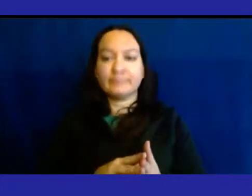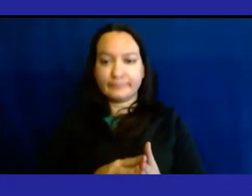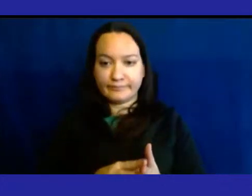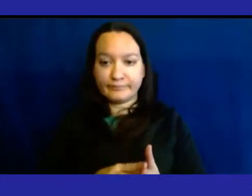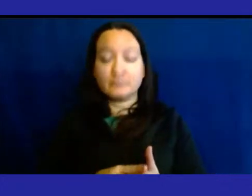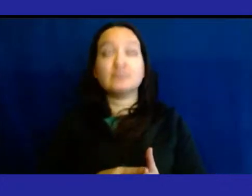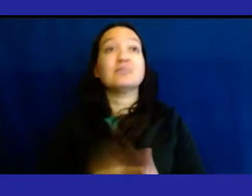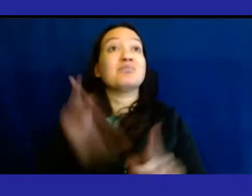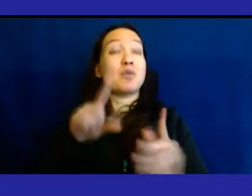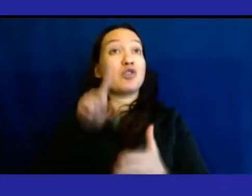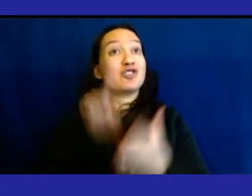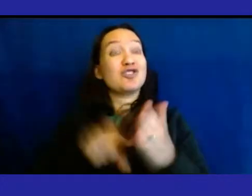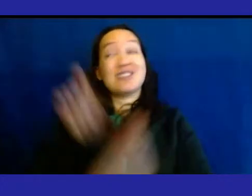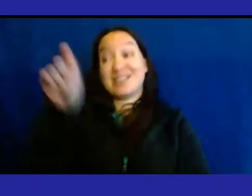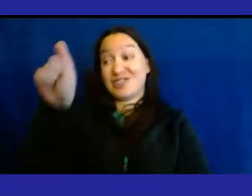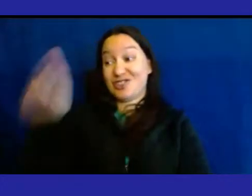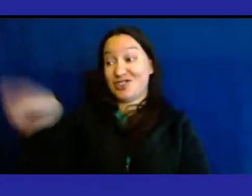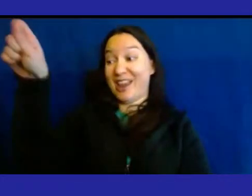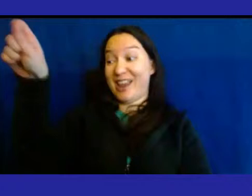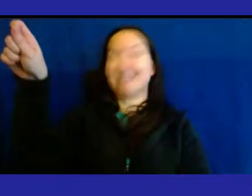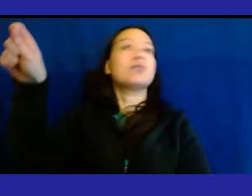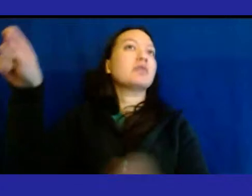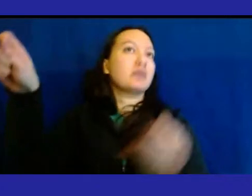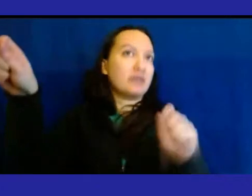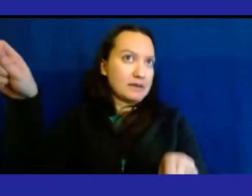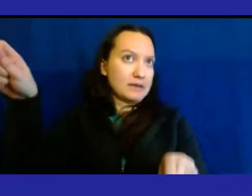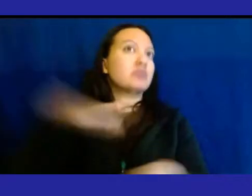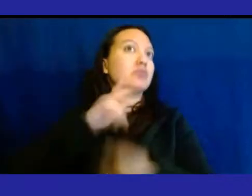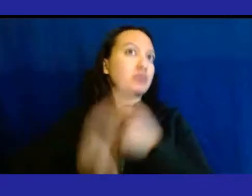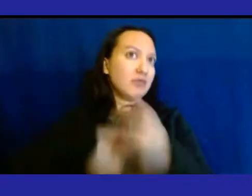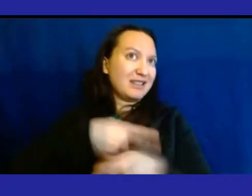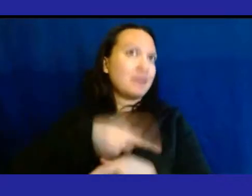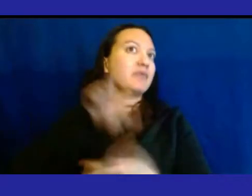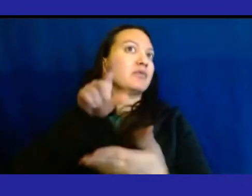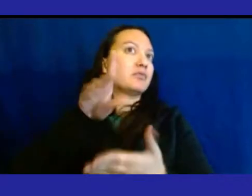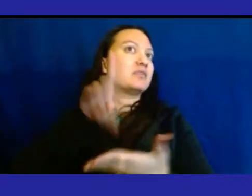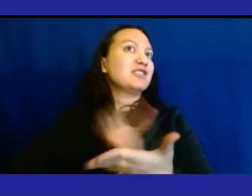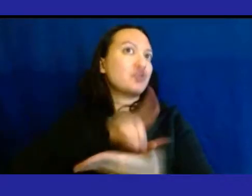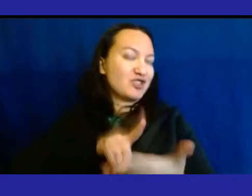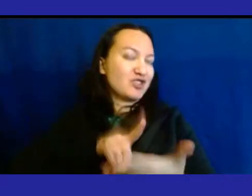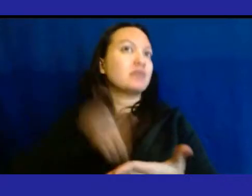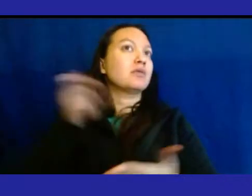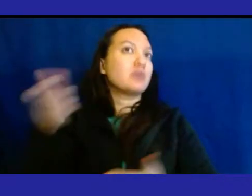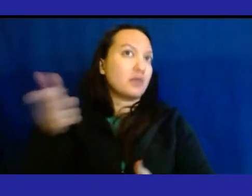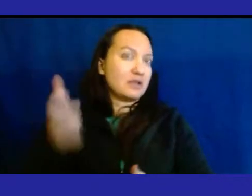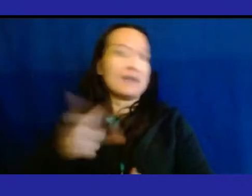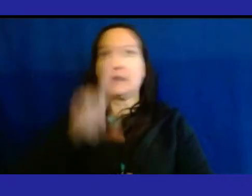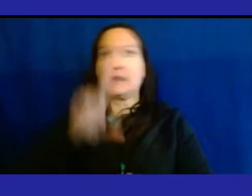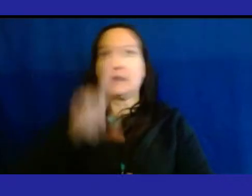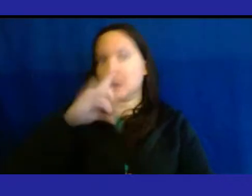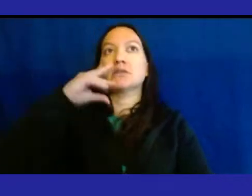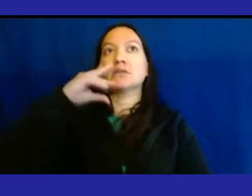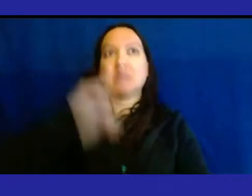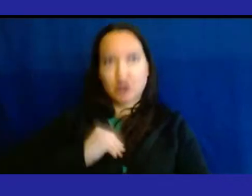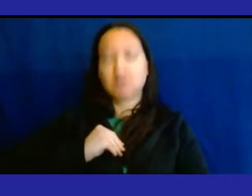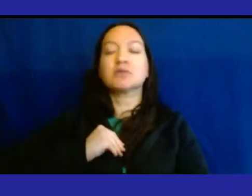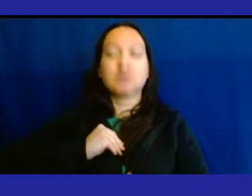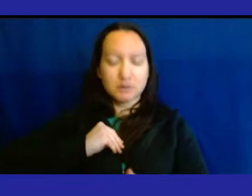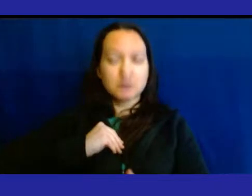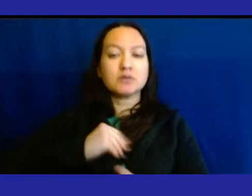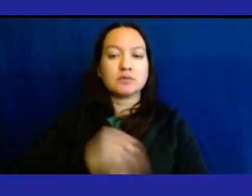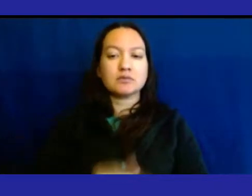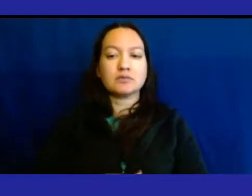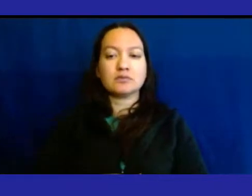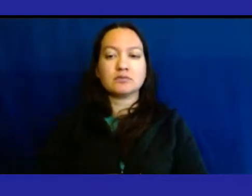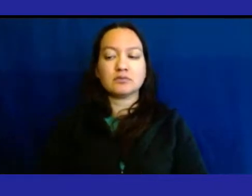can check a box to allege the type of discrimination that they believe that they have